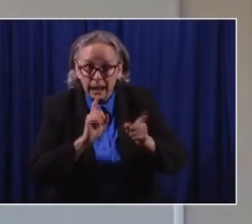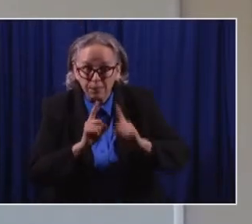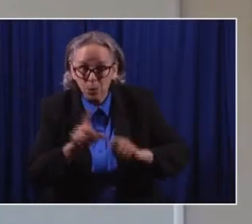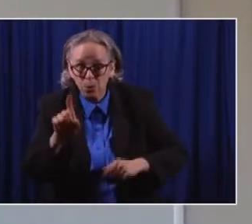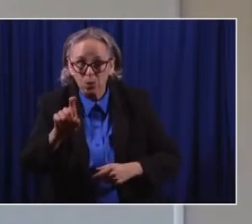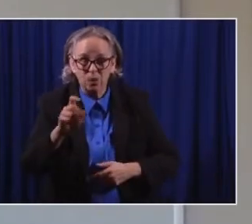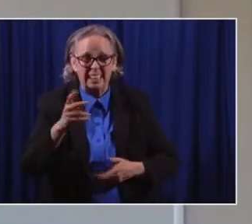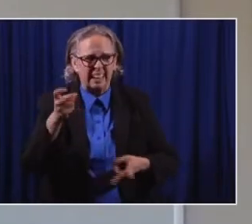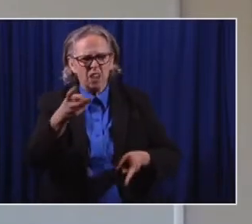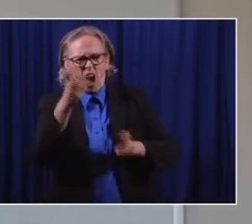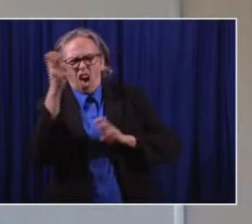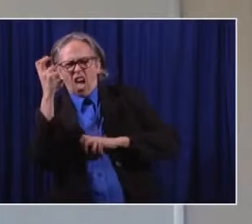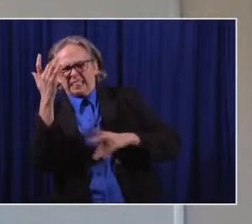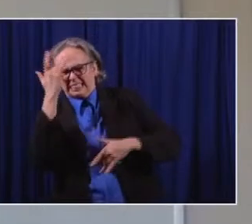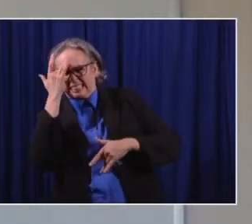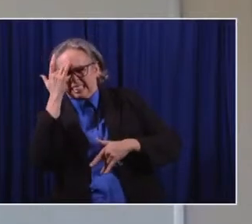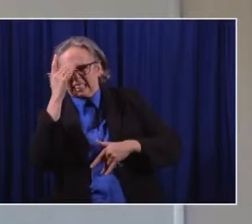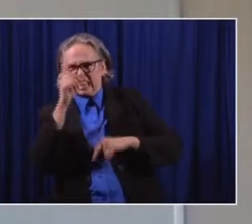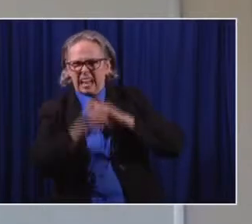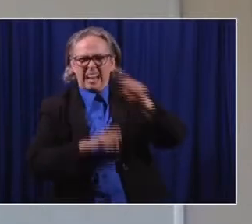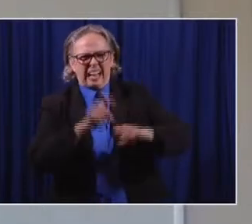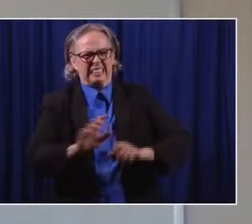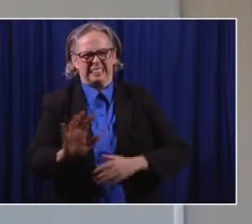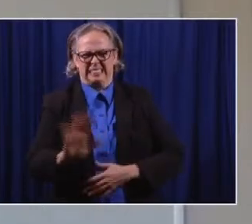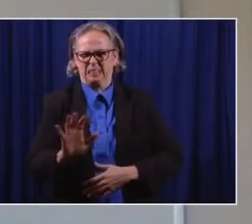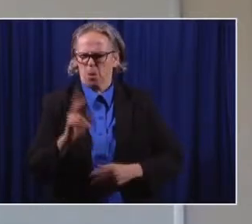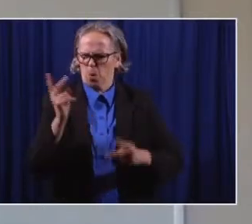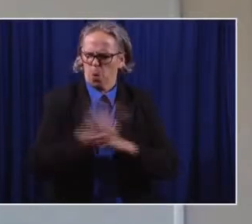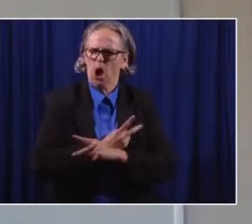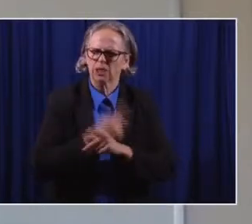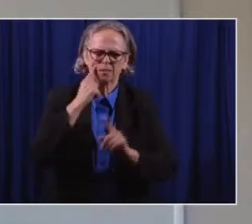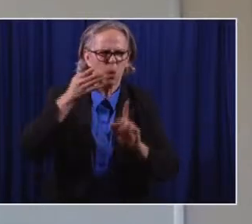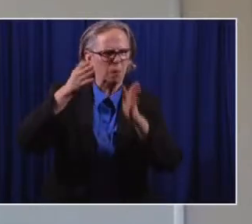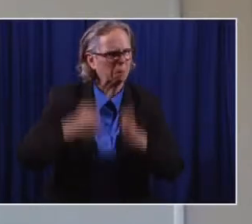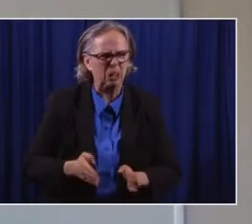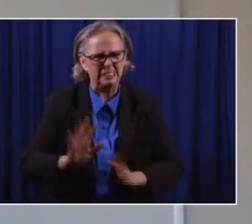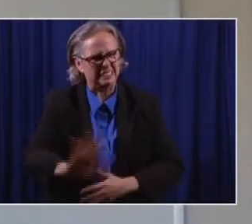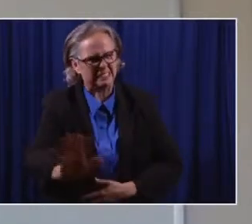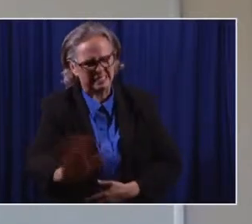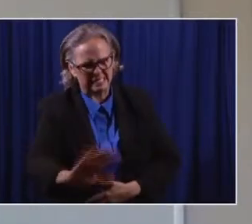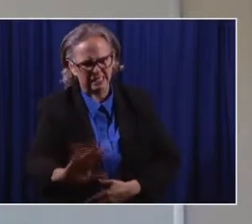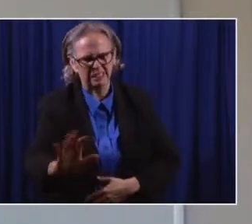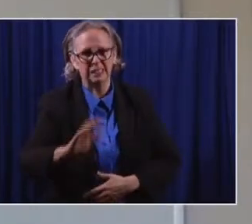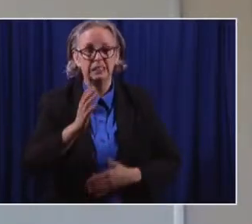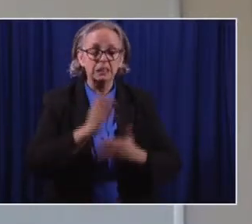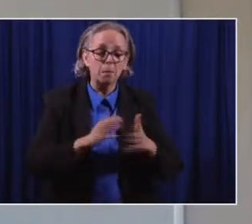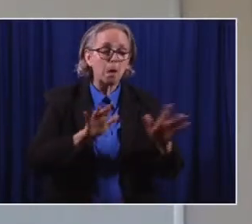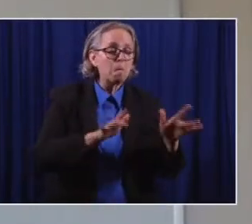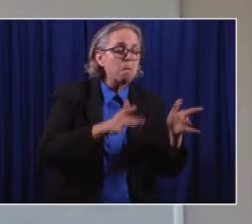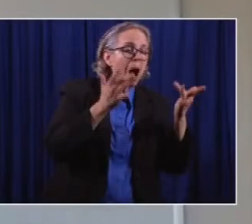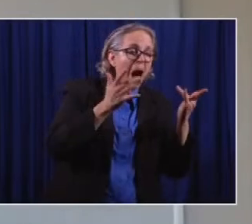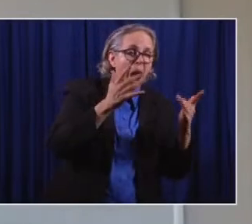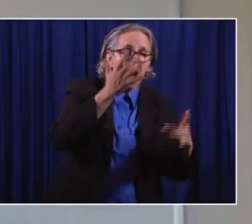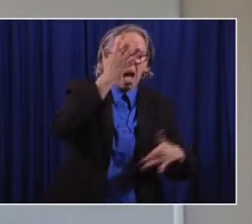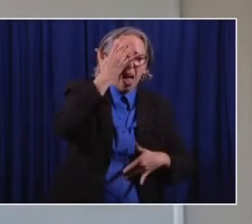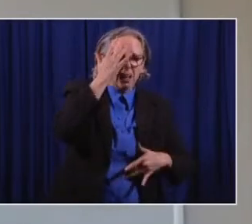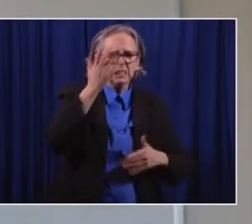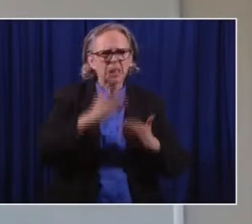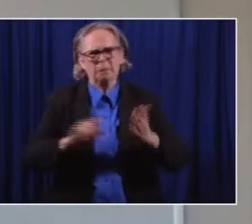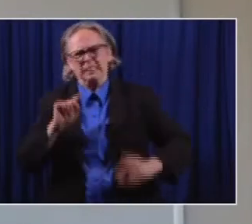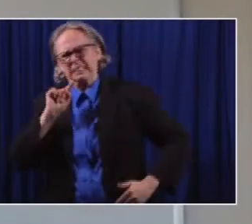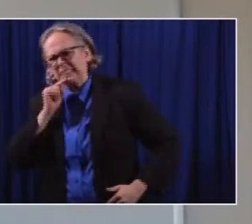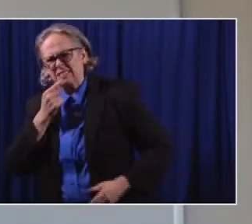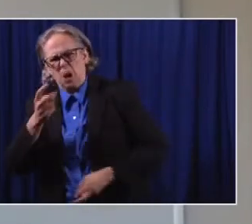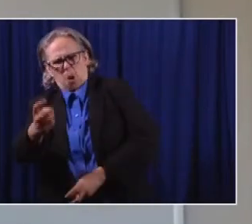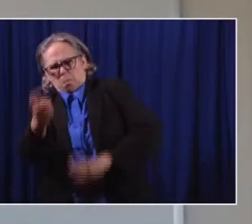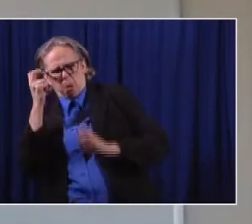sick. So some cases have mild symptoms, others have very severe symptoms. So we kind of use our best judgment to see if